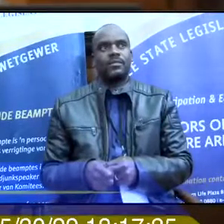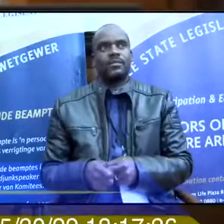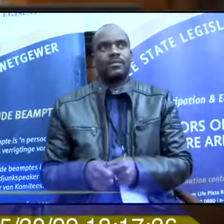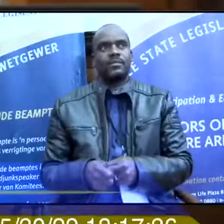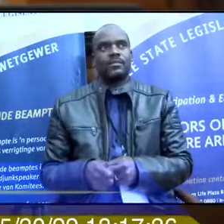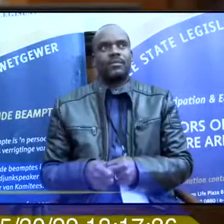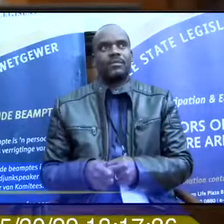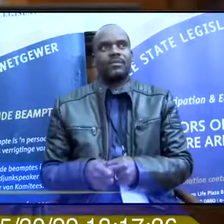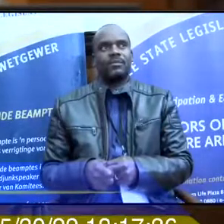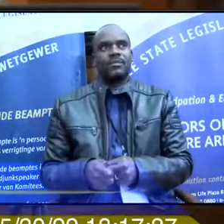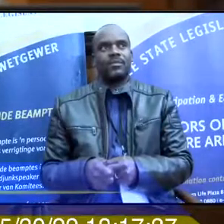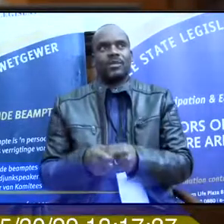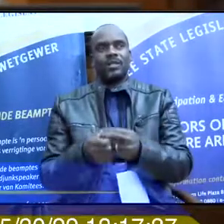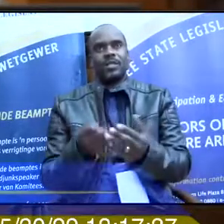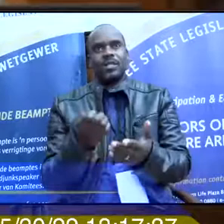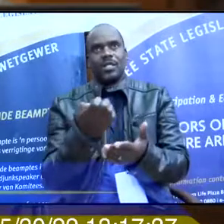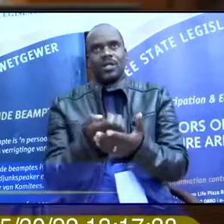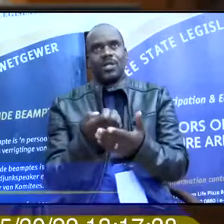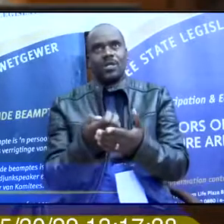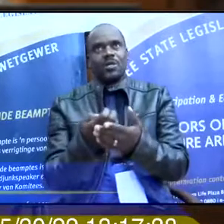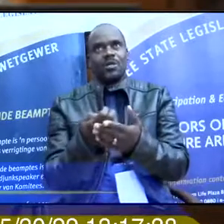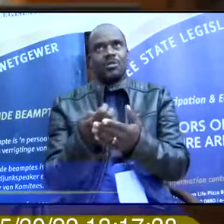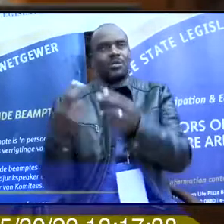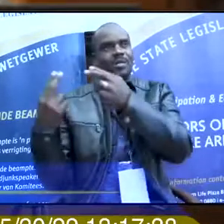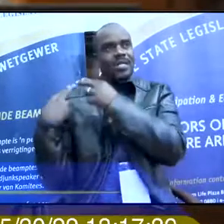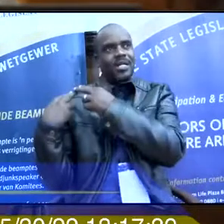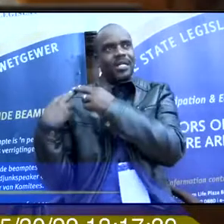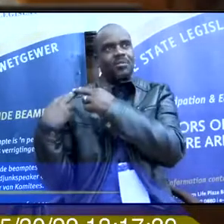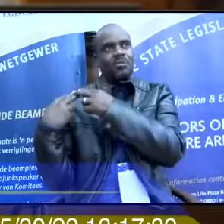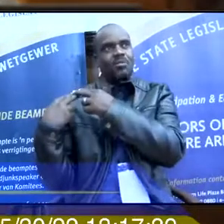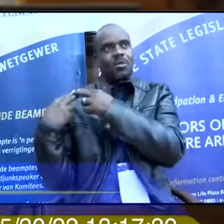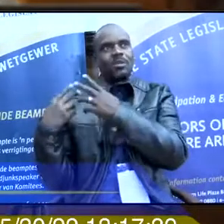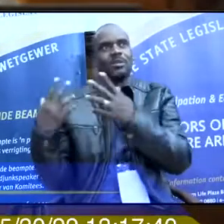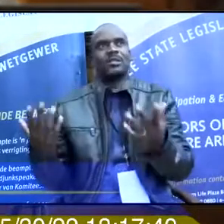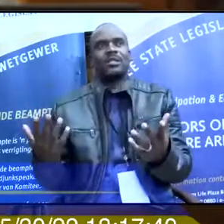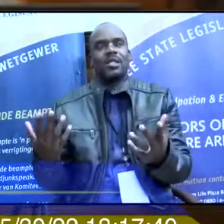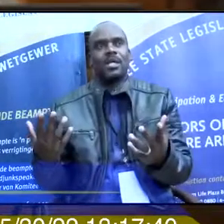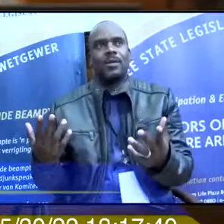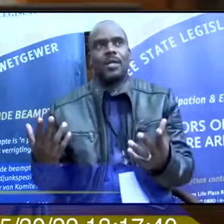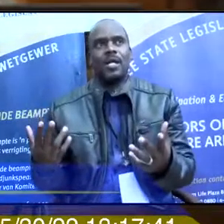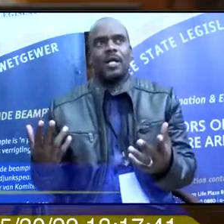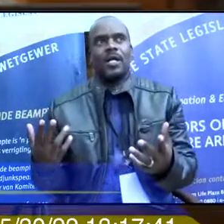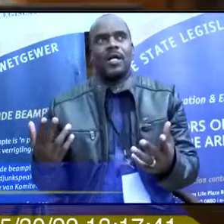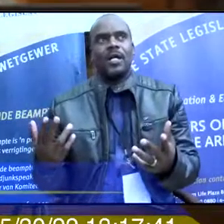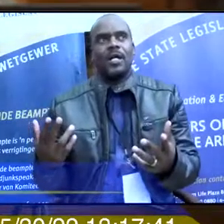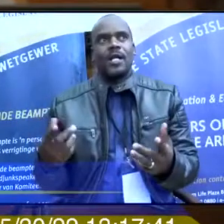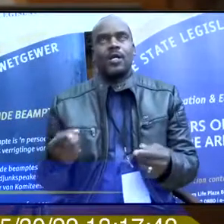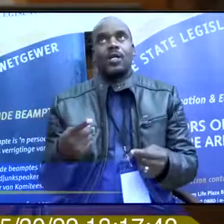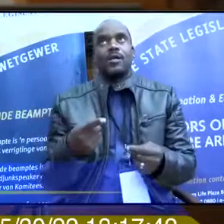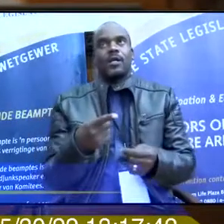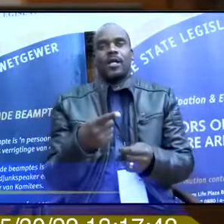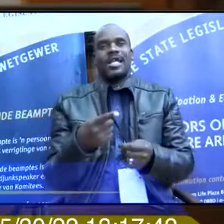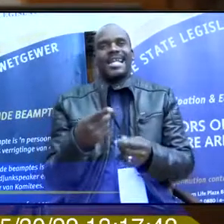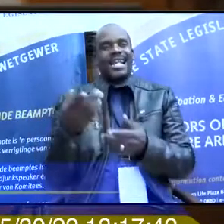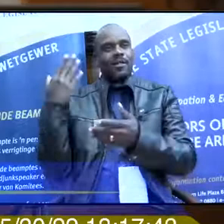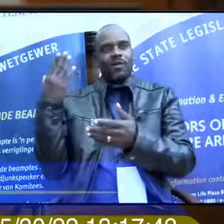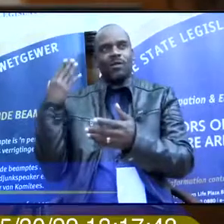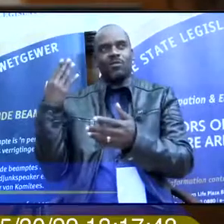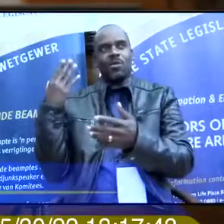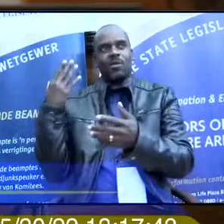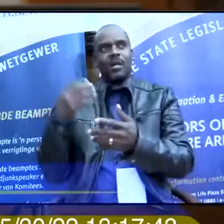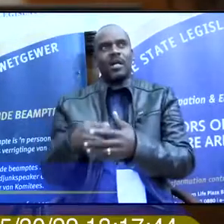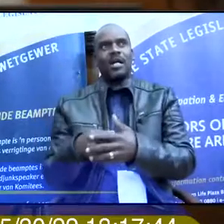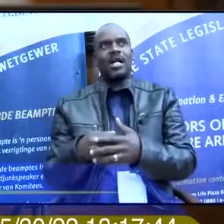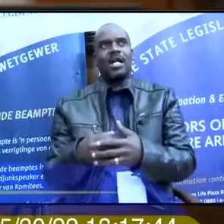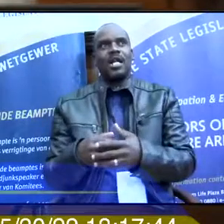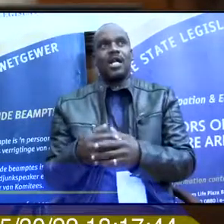any economic policy responses that the government will engage in should take informal economy into account and